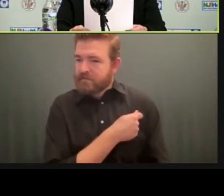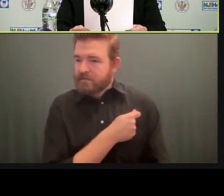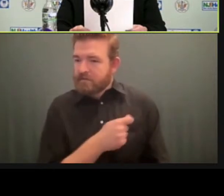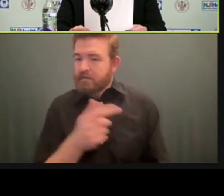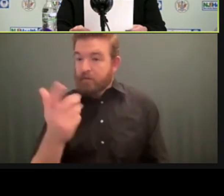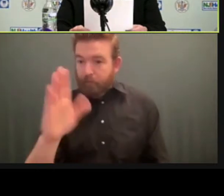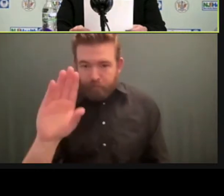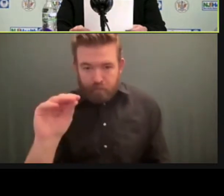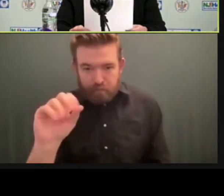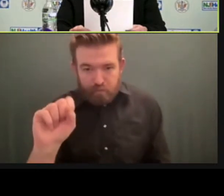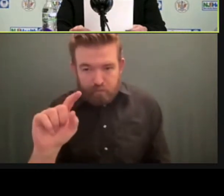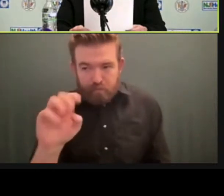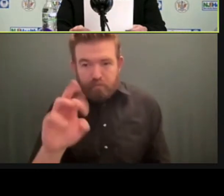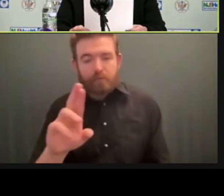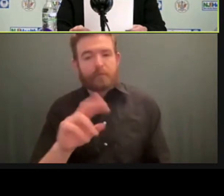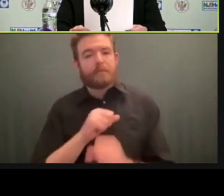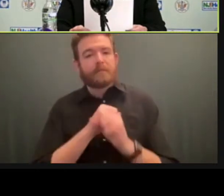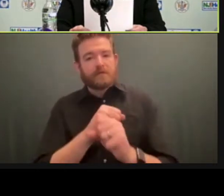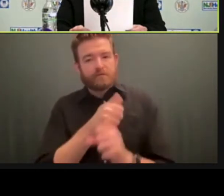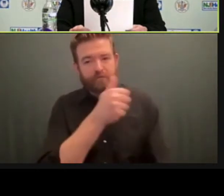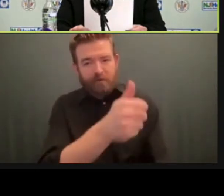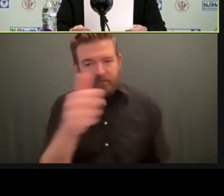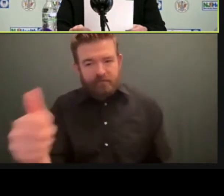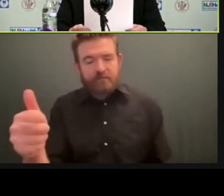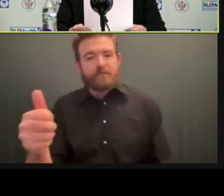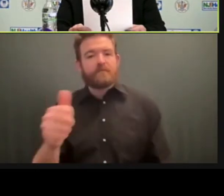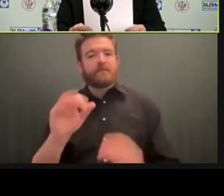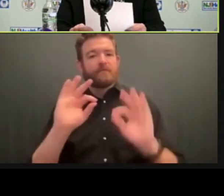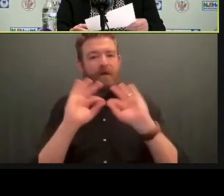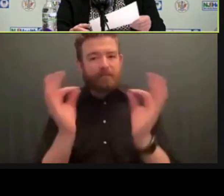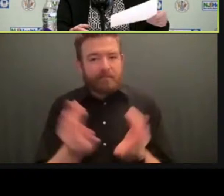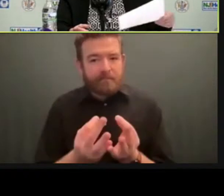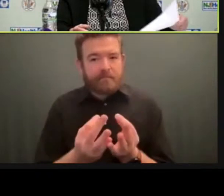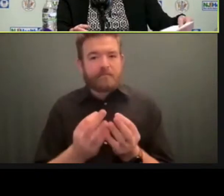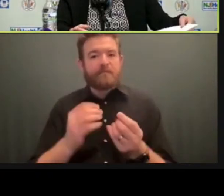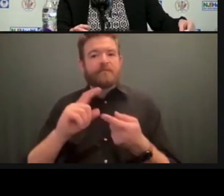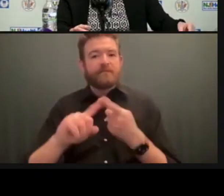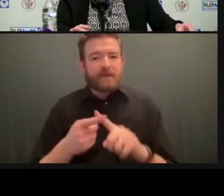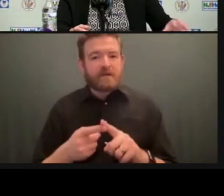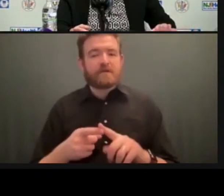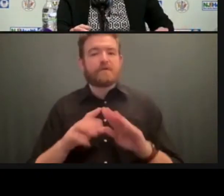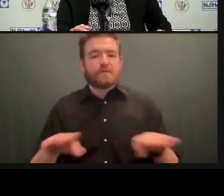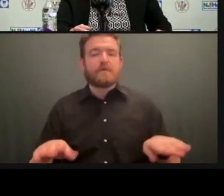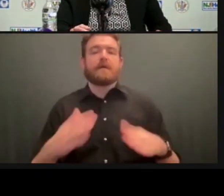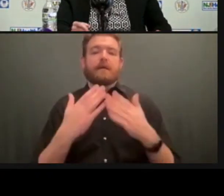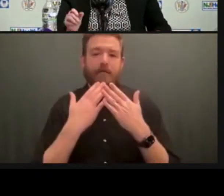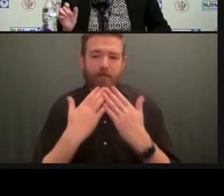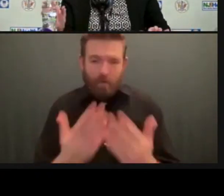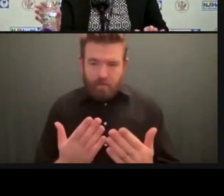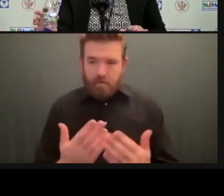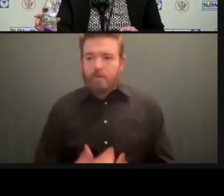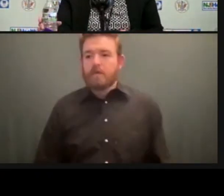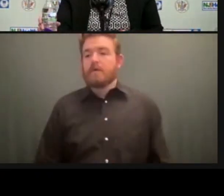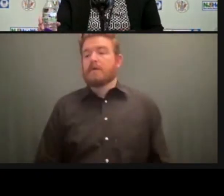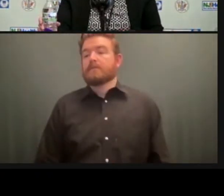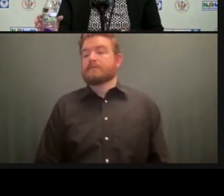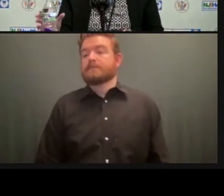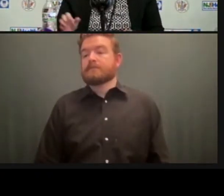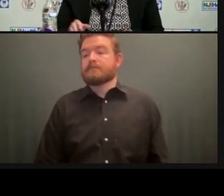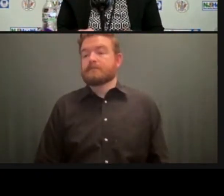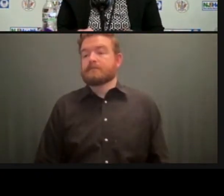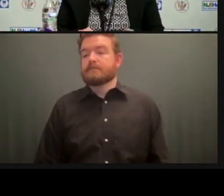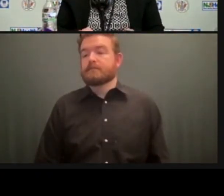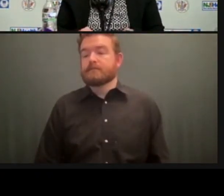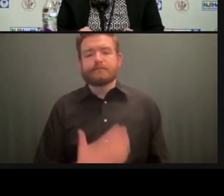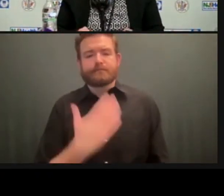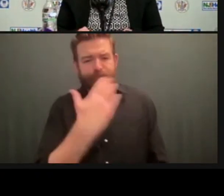our family, our friends, and most importantly, our children. Thank you. Judy, thank you for all. You mentioned this.